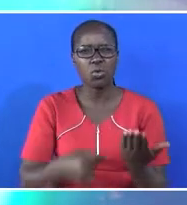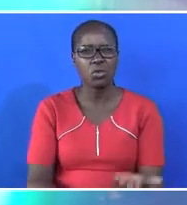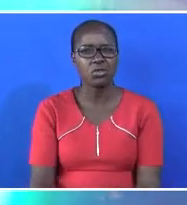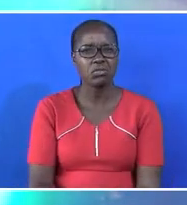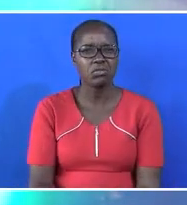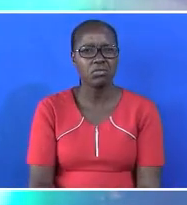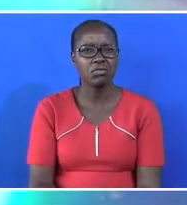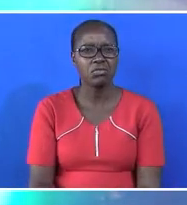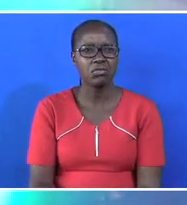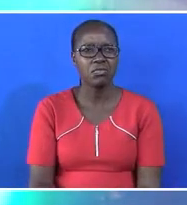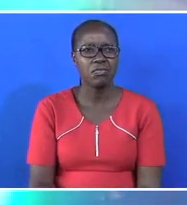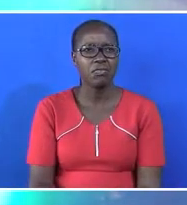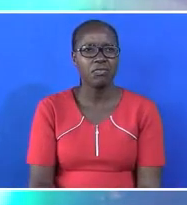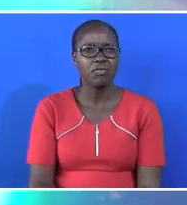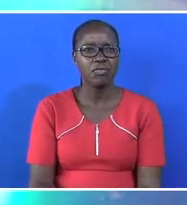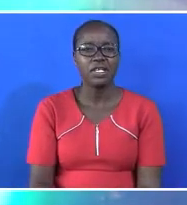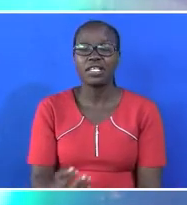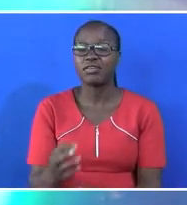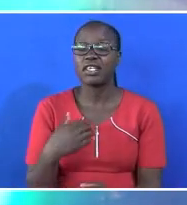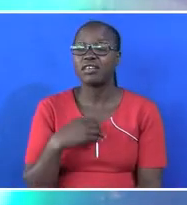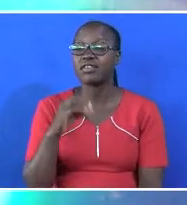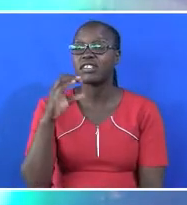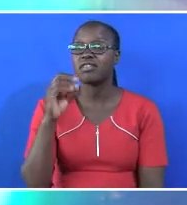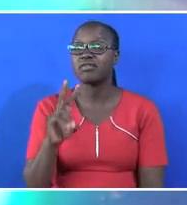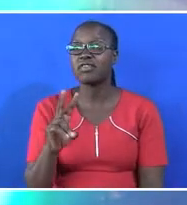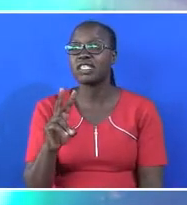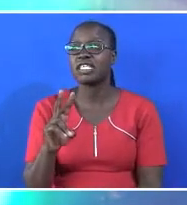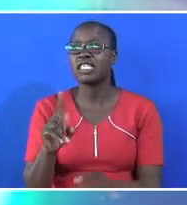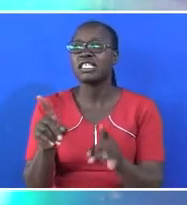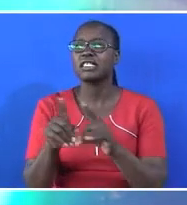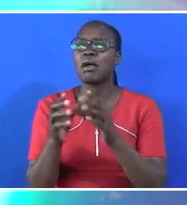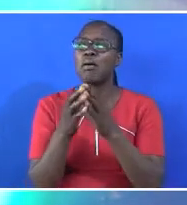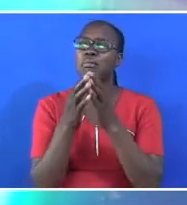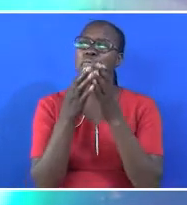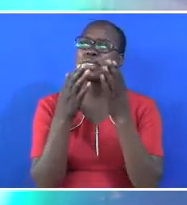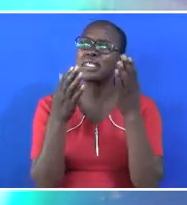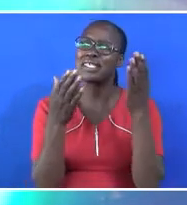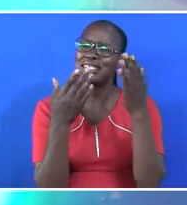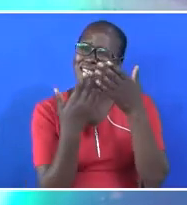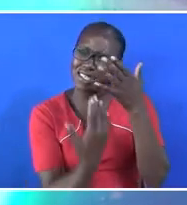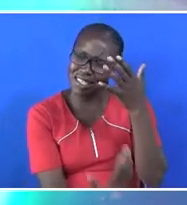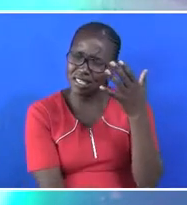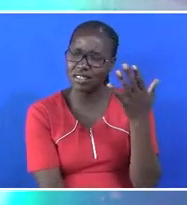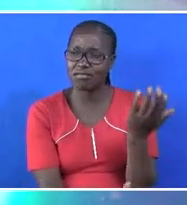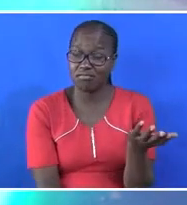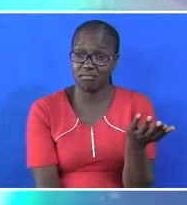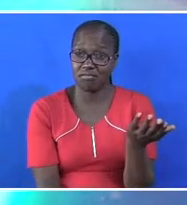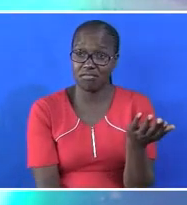So what if they have CVs that look like encyclopedias? So what?